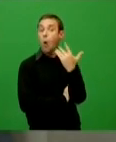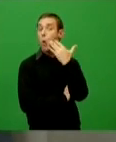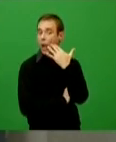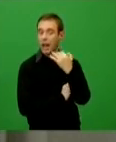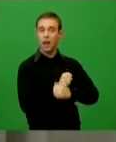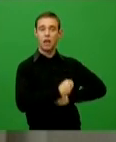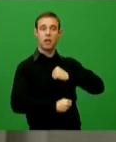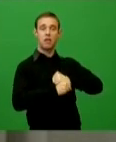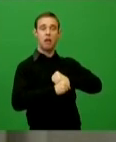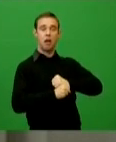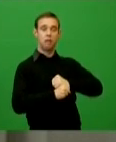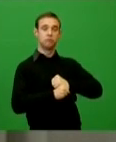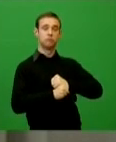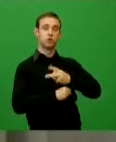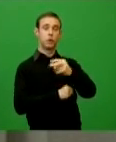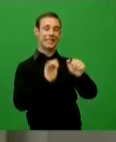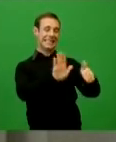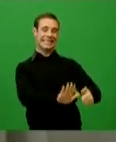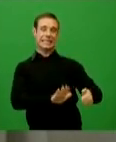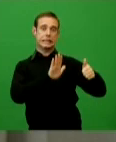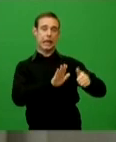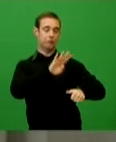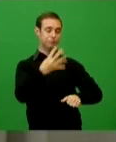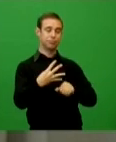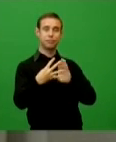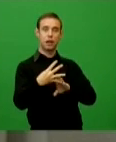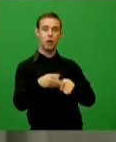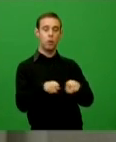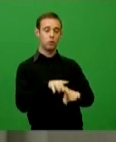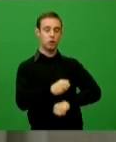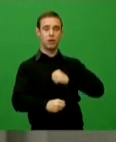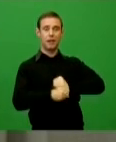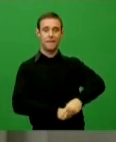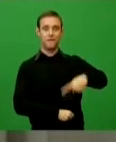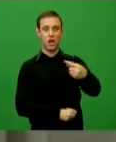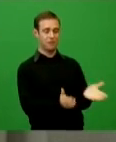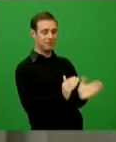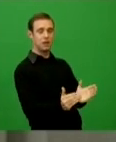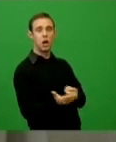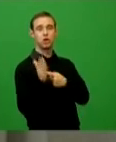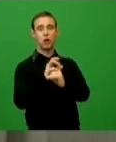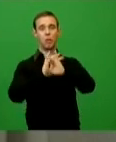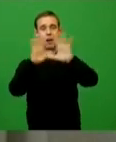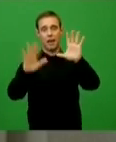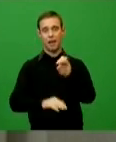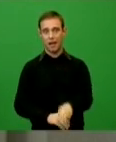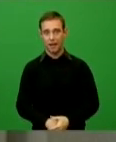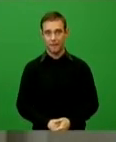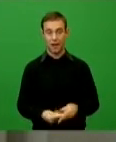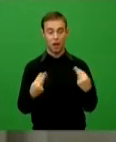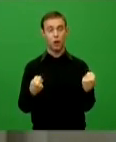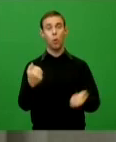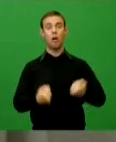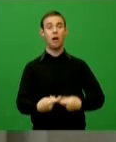the likely persistence of this weakness. New vehicle sales continued to decline in